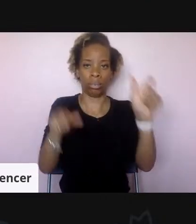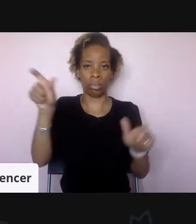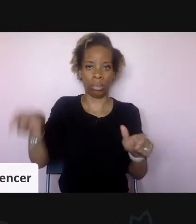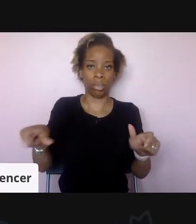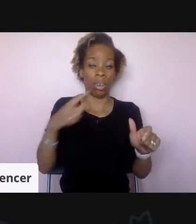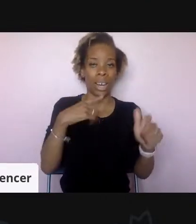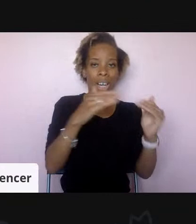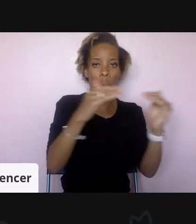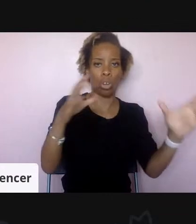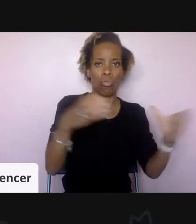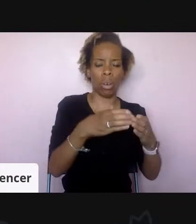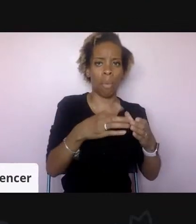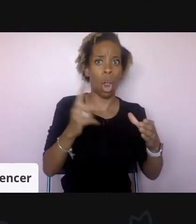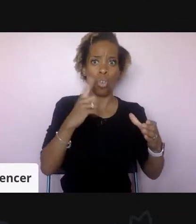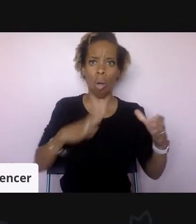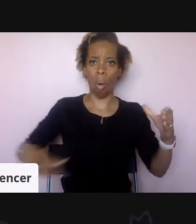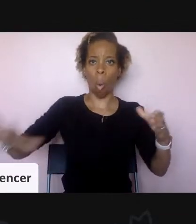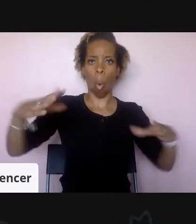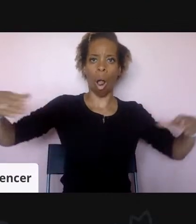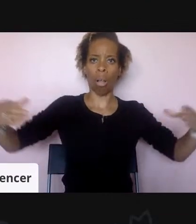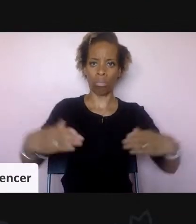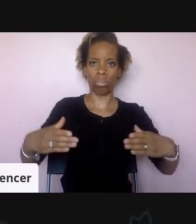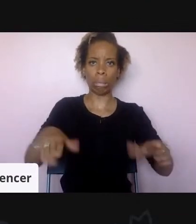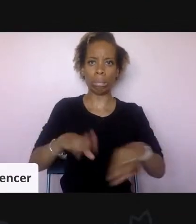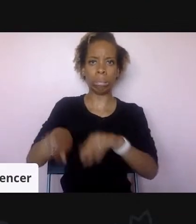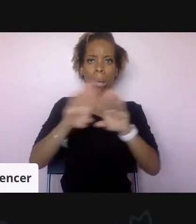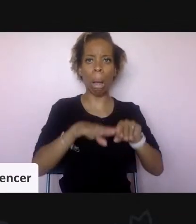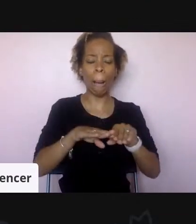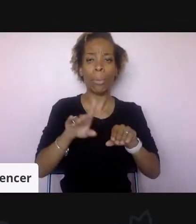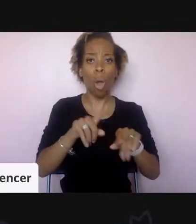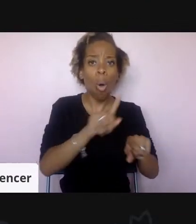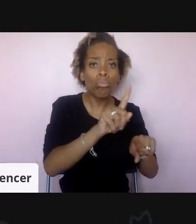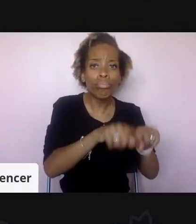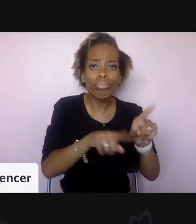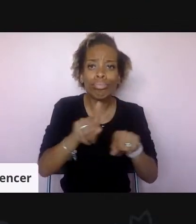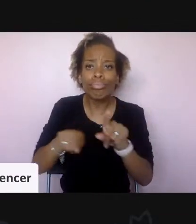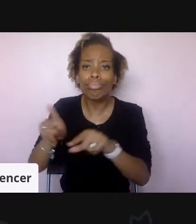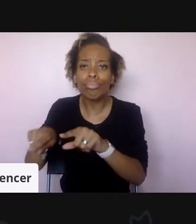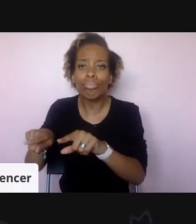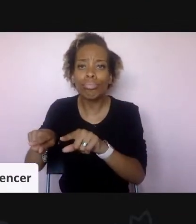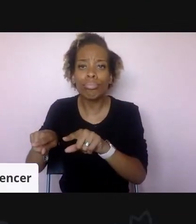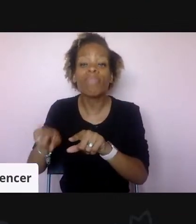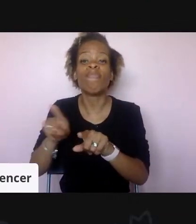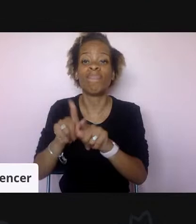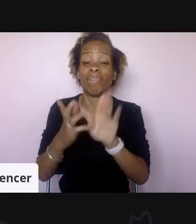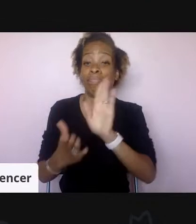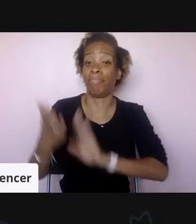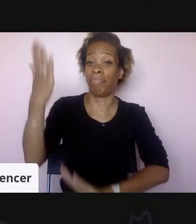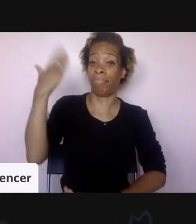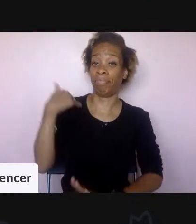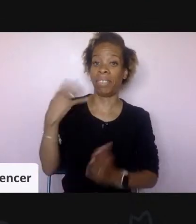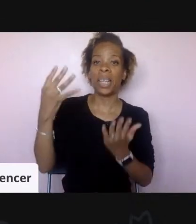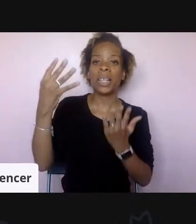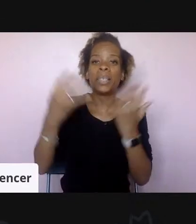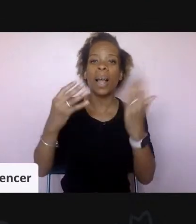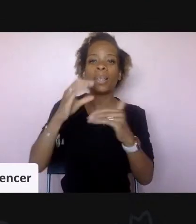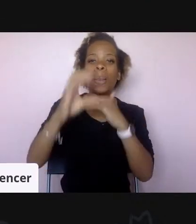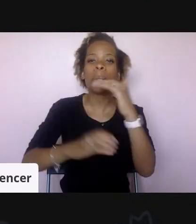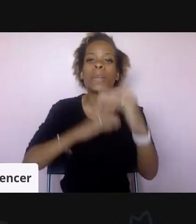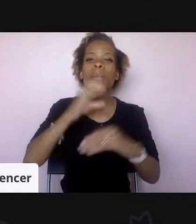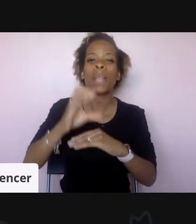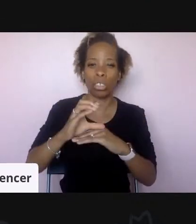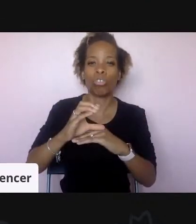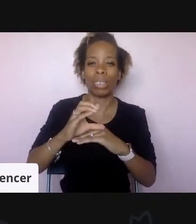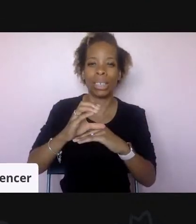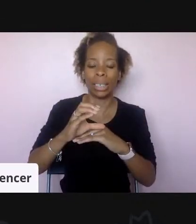a homogeneous unit. For example, way back in the 19th century, Sojourner Truth